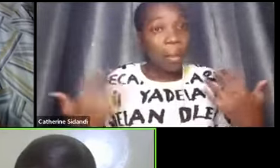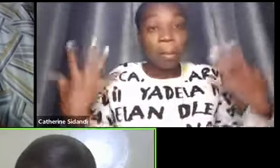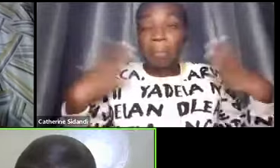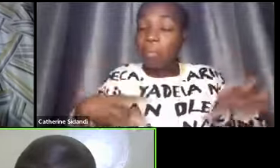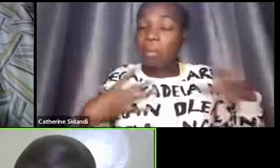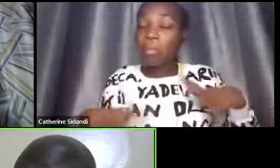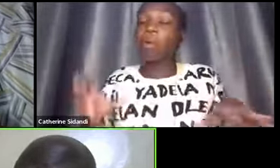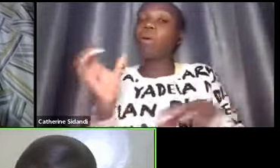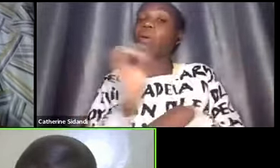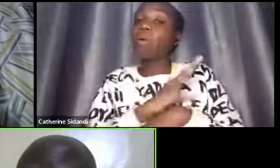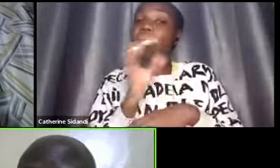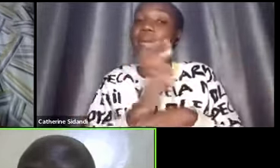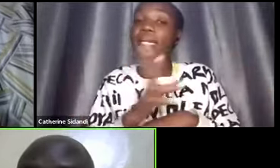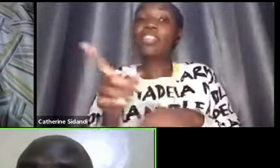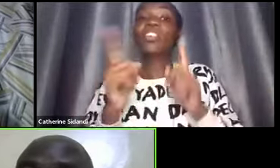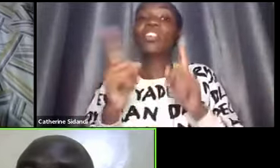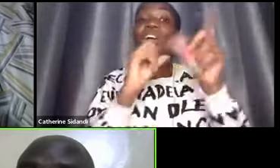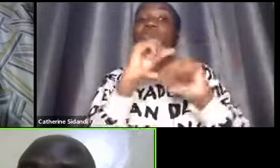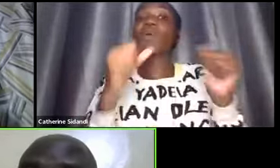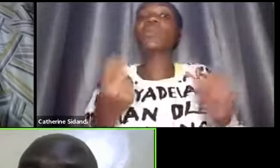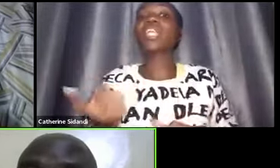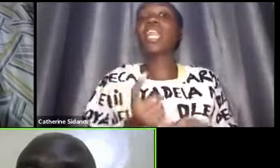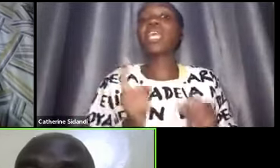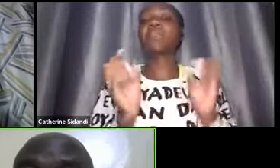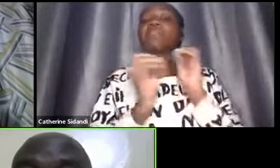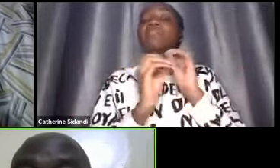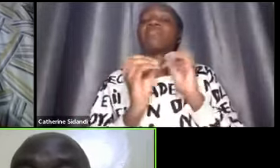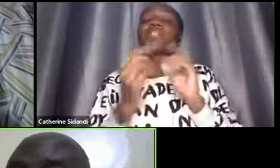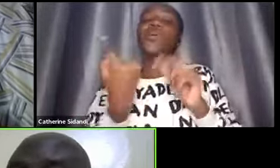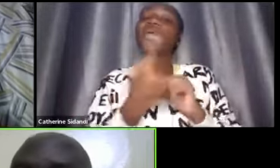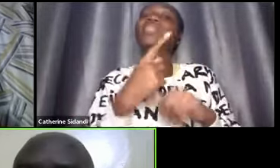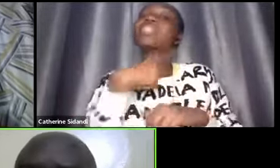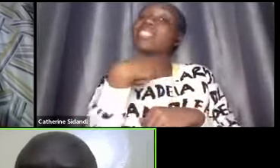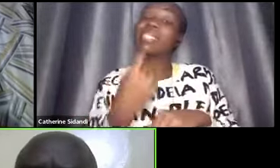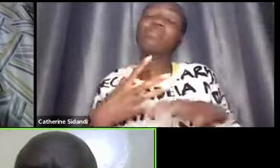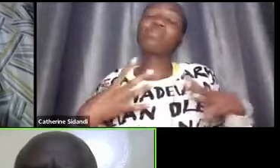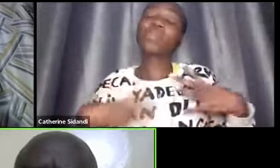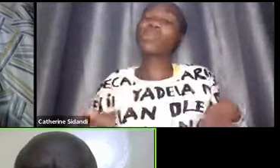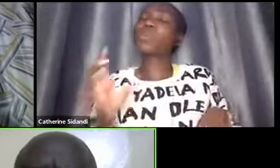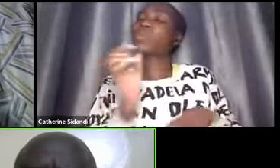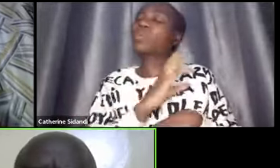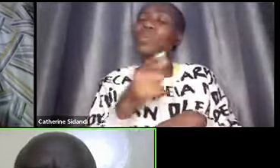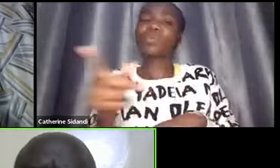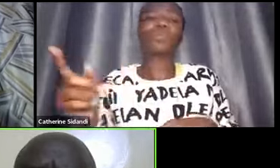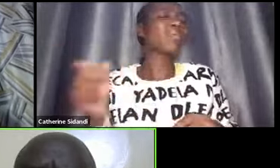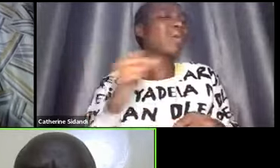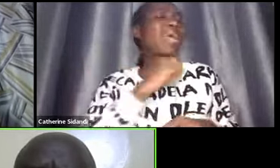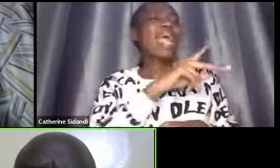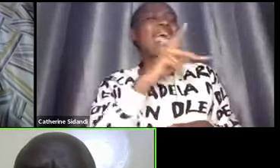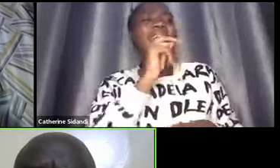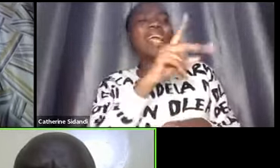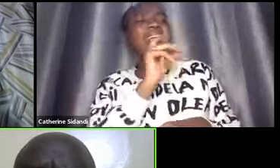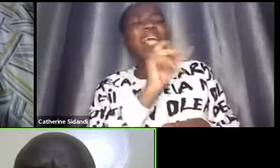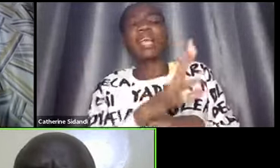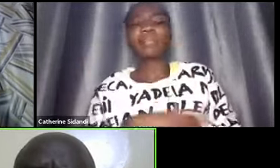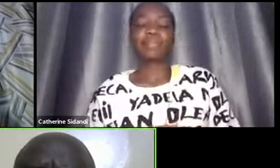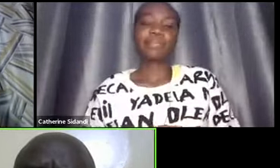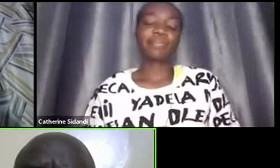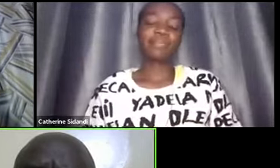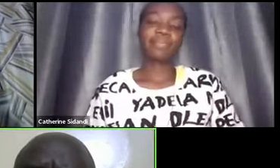say the lady downstairs. He said, "People are complaining here that you are making a lot of noise,